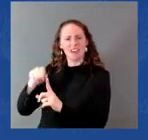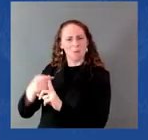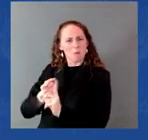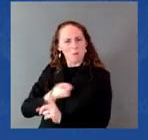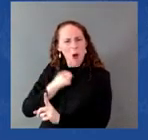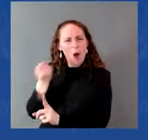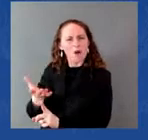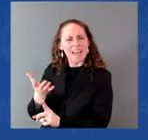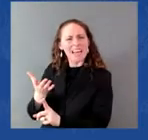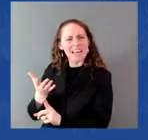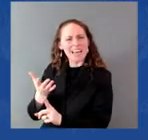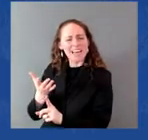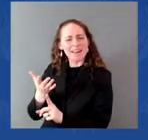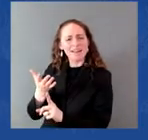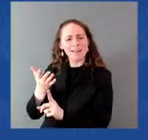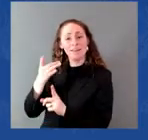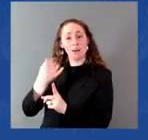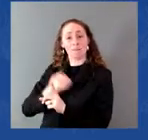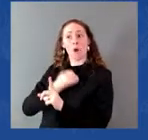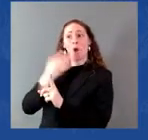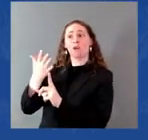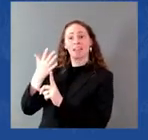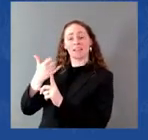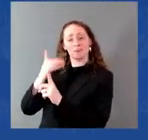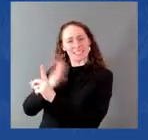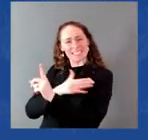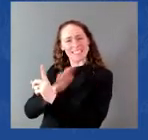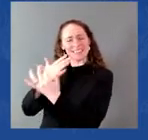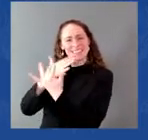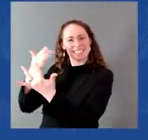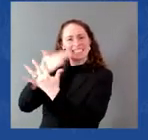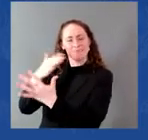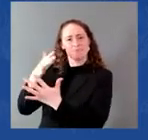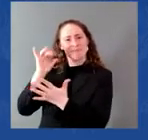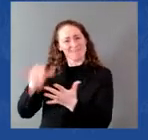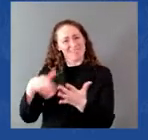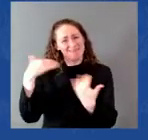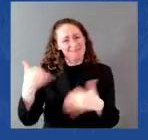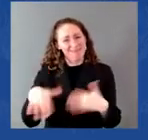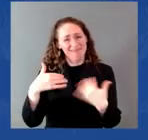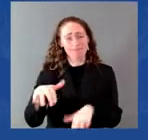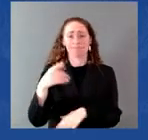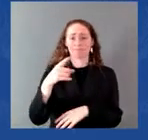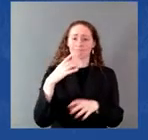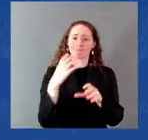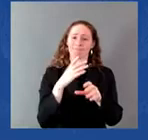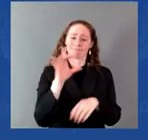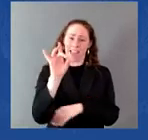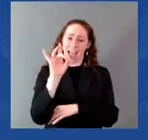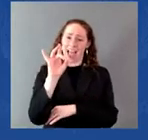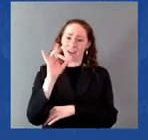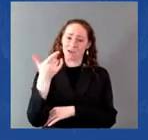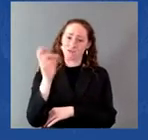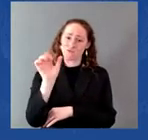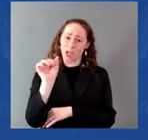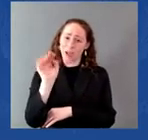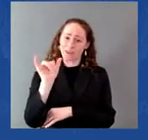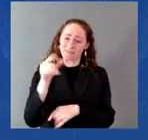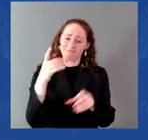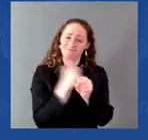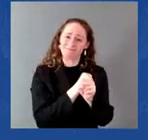8 Grammys, 17 nominations. The album Blue, considered one of the best albums ever, ever,